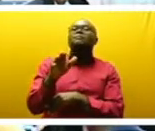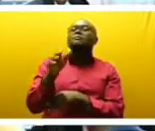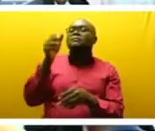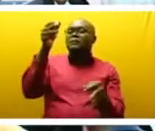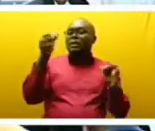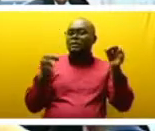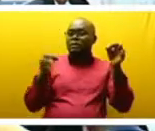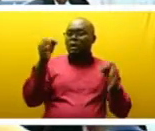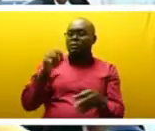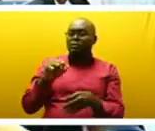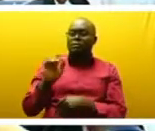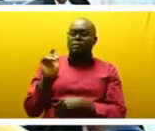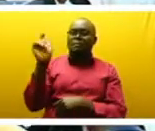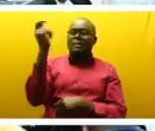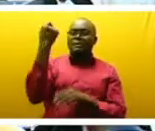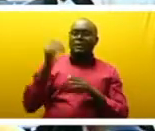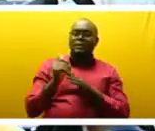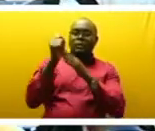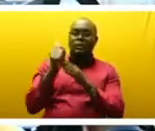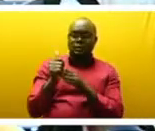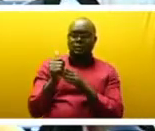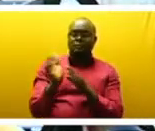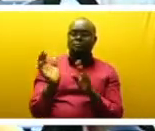lead the proceedings.